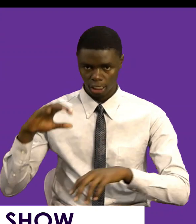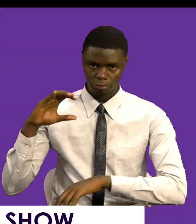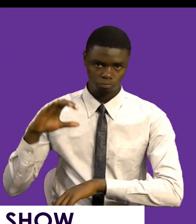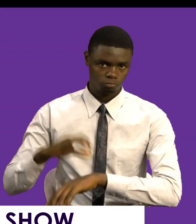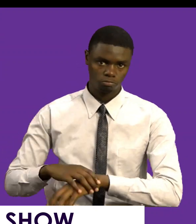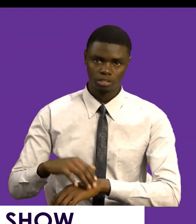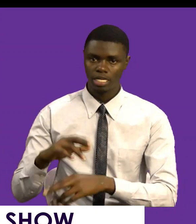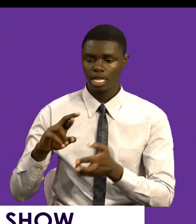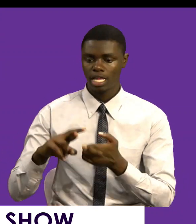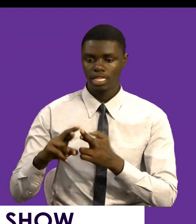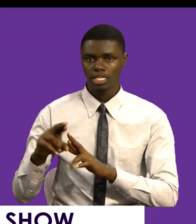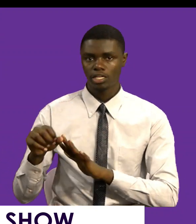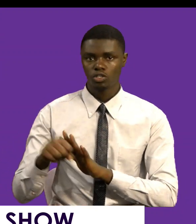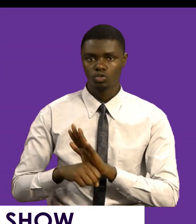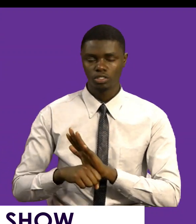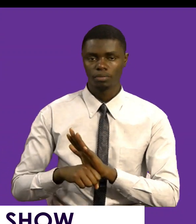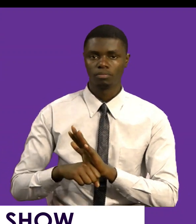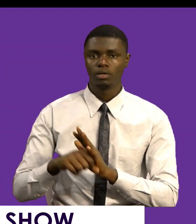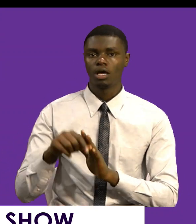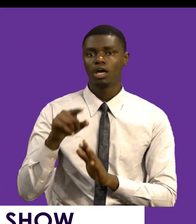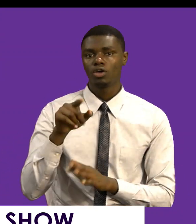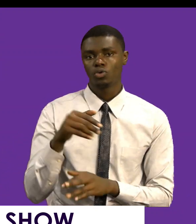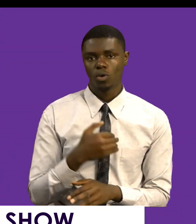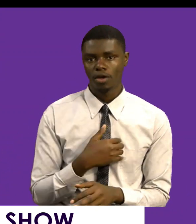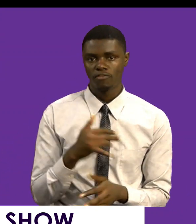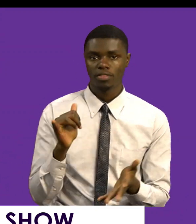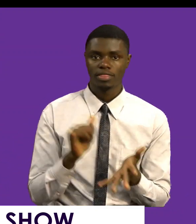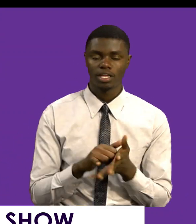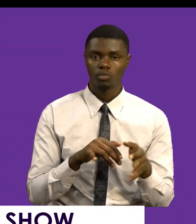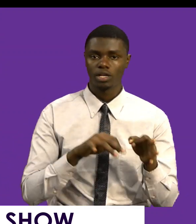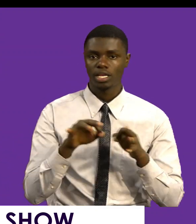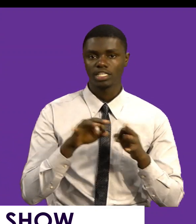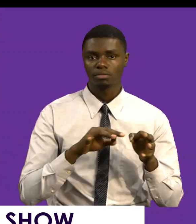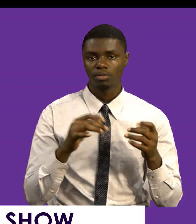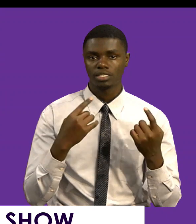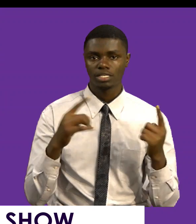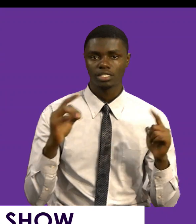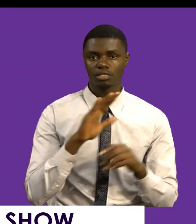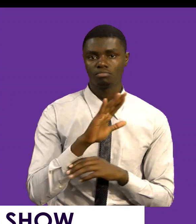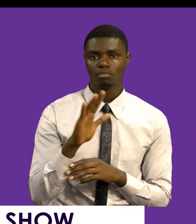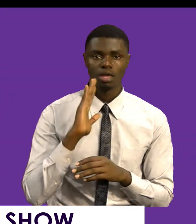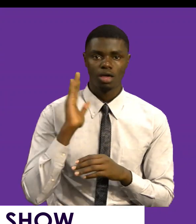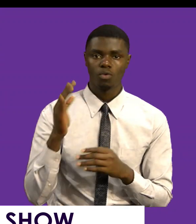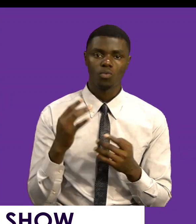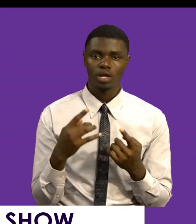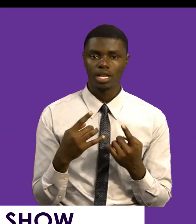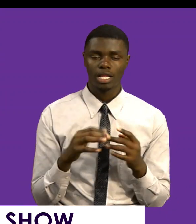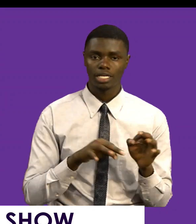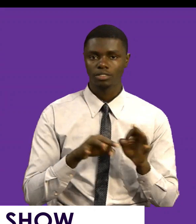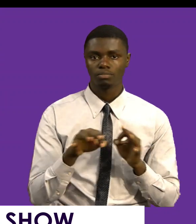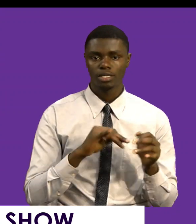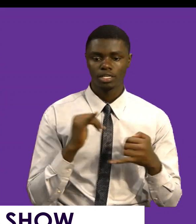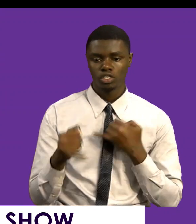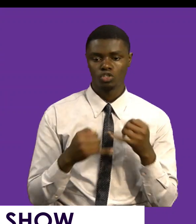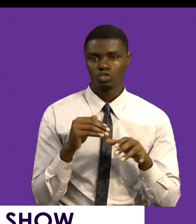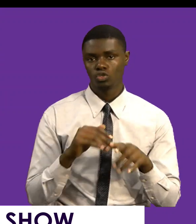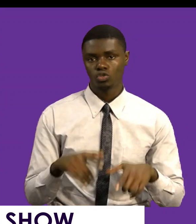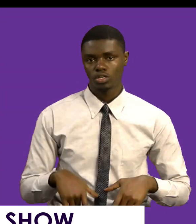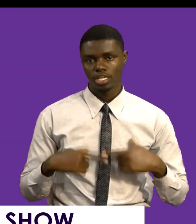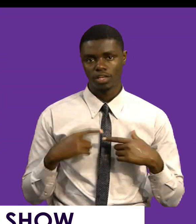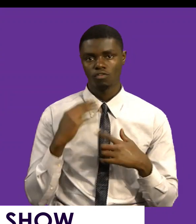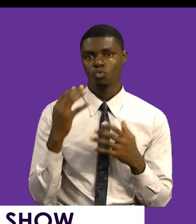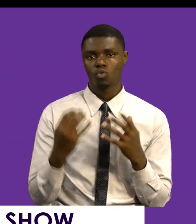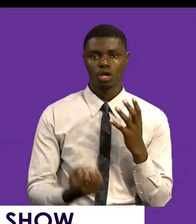of relationship you're in, because that will define your success, your joy in life. You will grow in